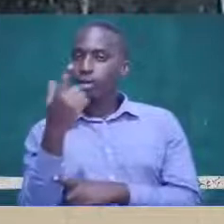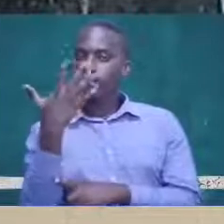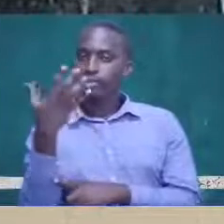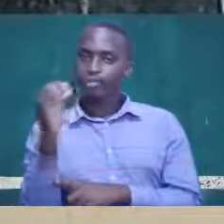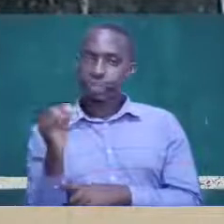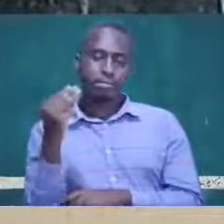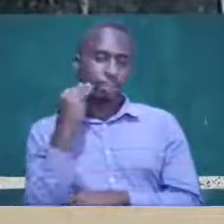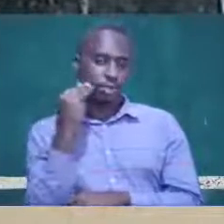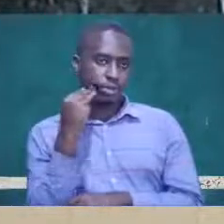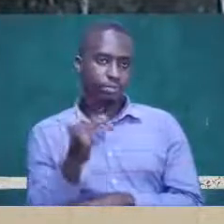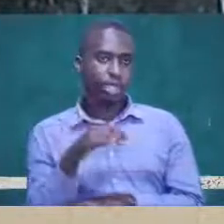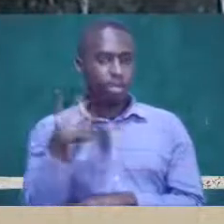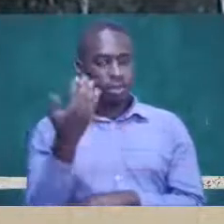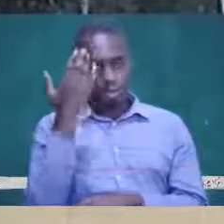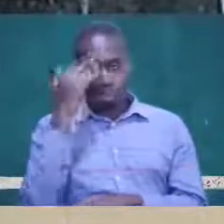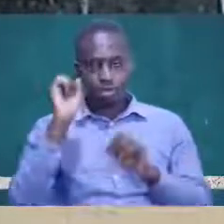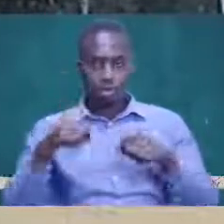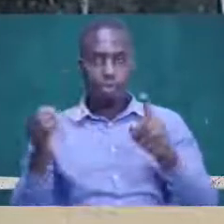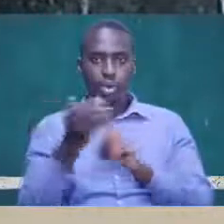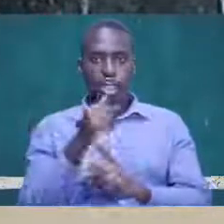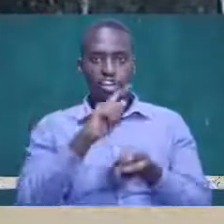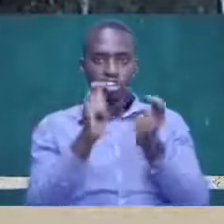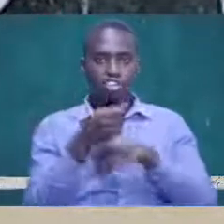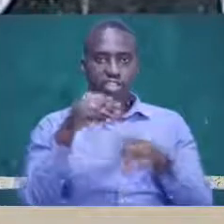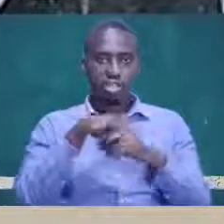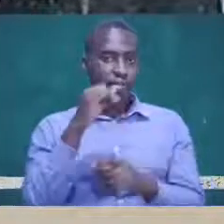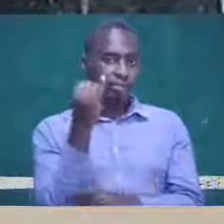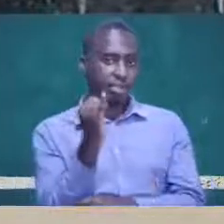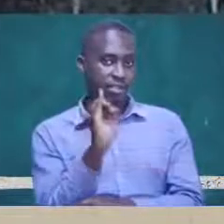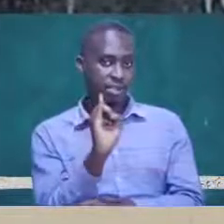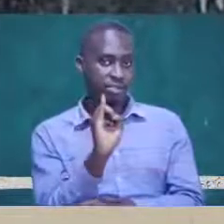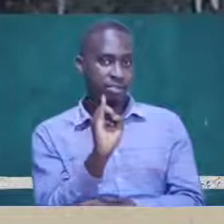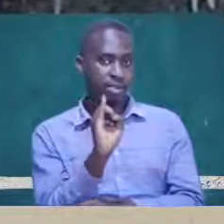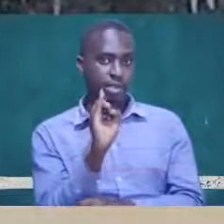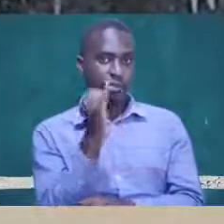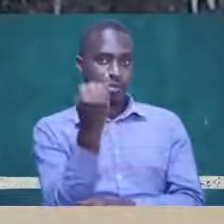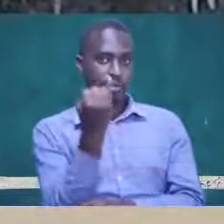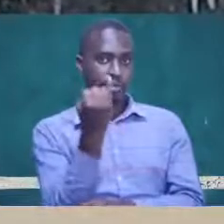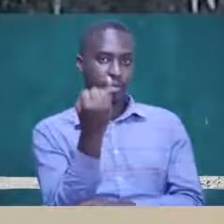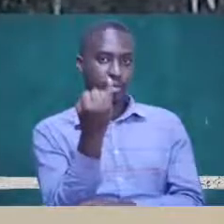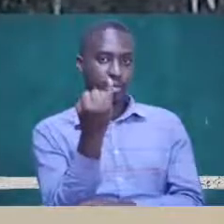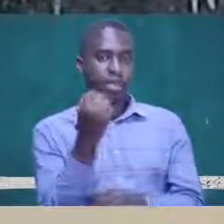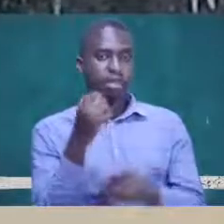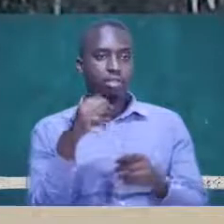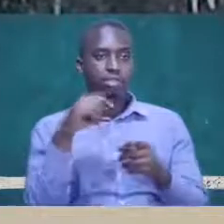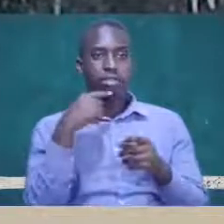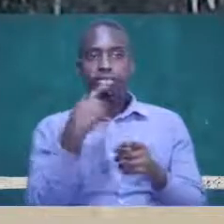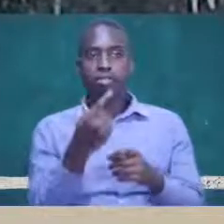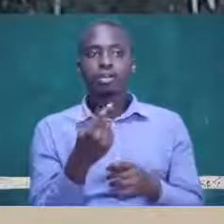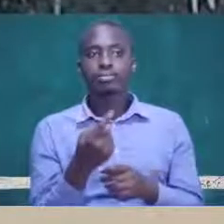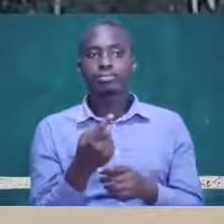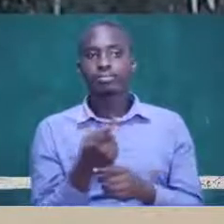150 million. Now, to get a change in investment, we shall get investment 2 minus investment 1, which is, it will